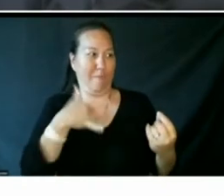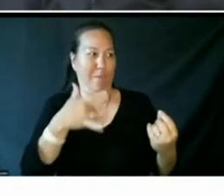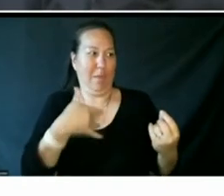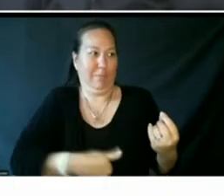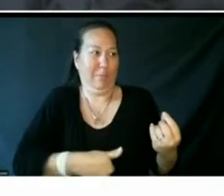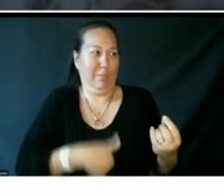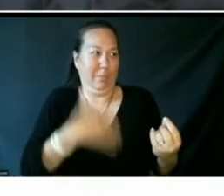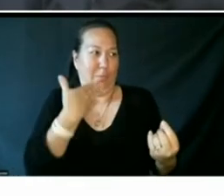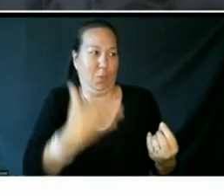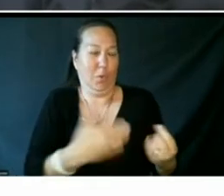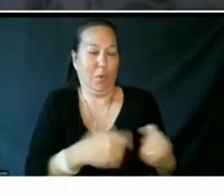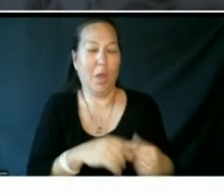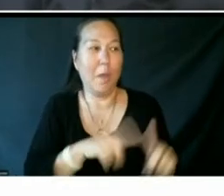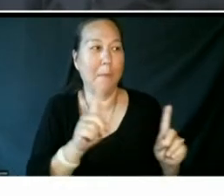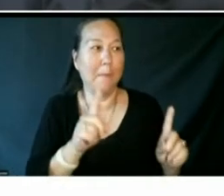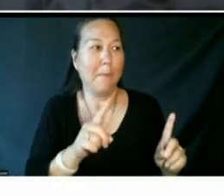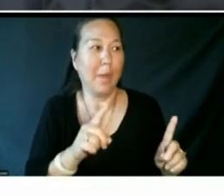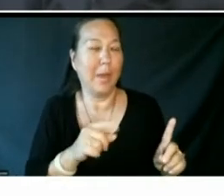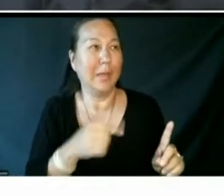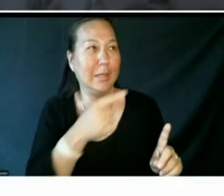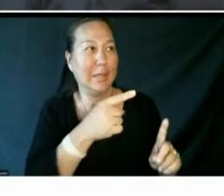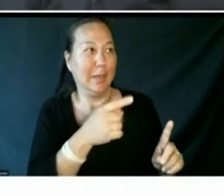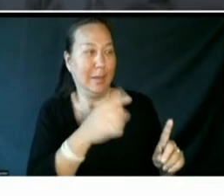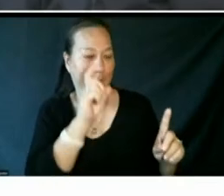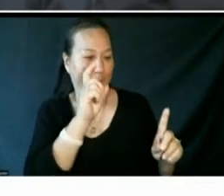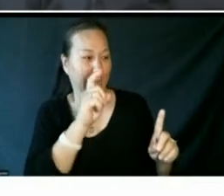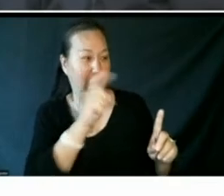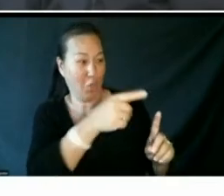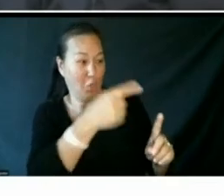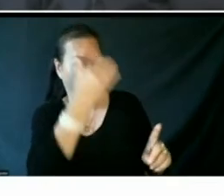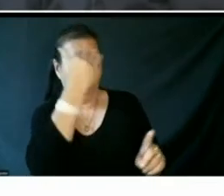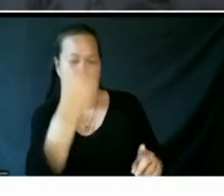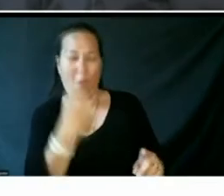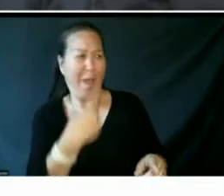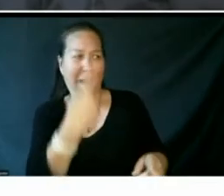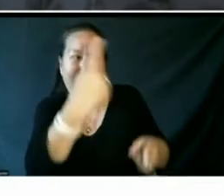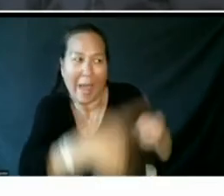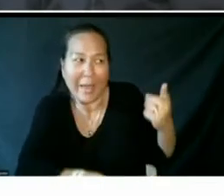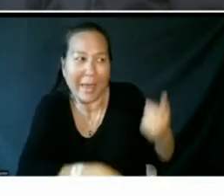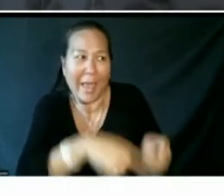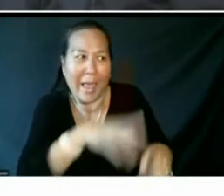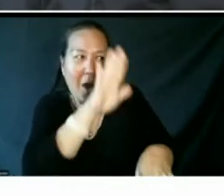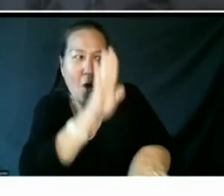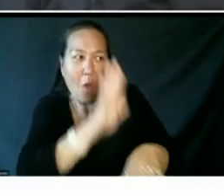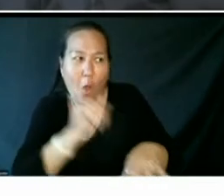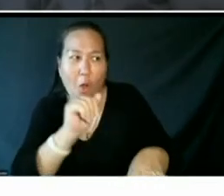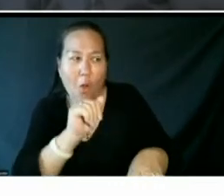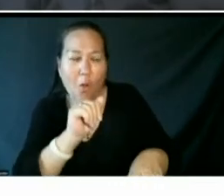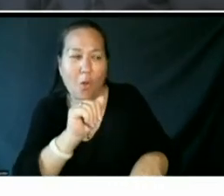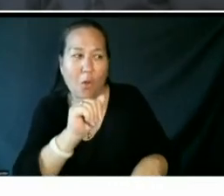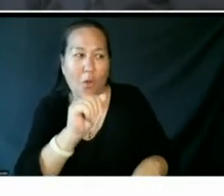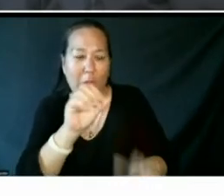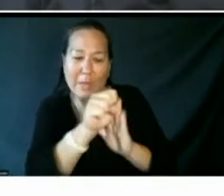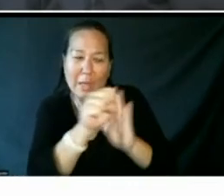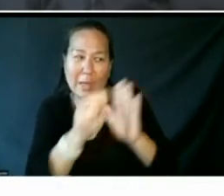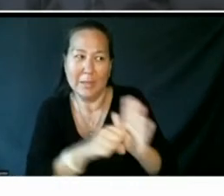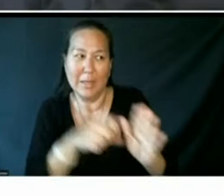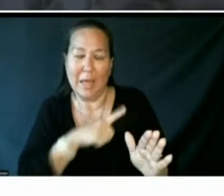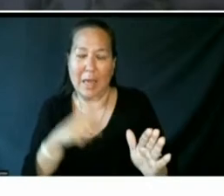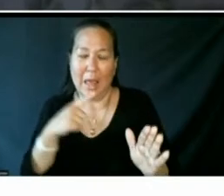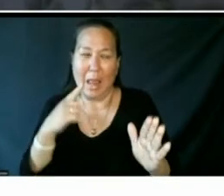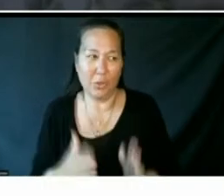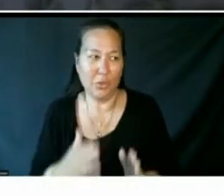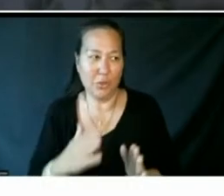and that you can do it. I said, then you should know that I can't even call the legislature into session without a two-thirds majority vote.